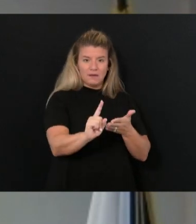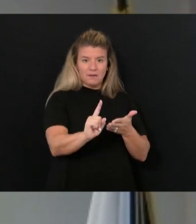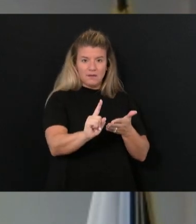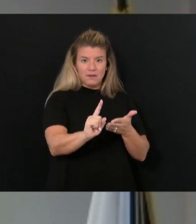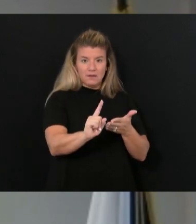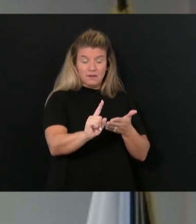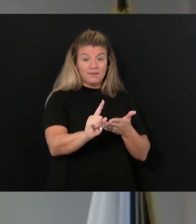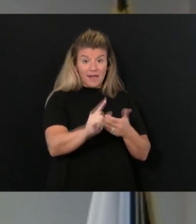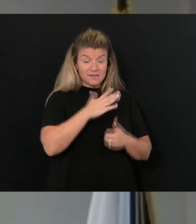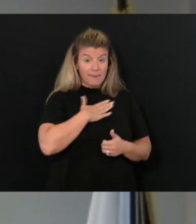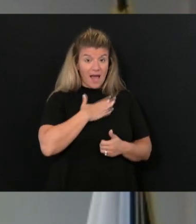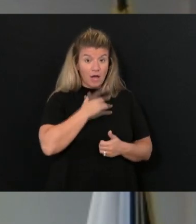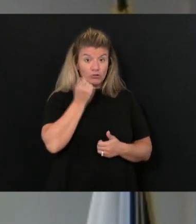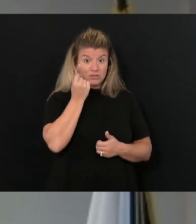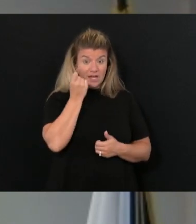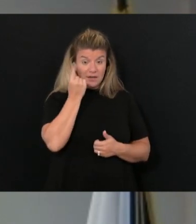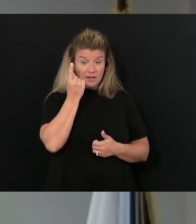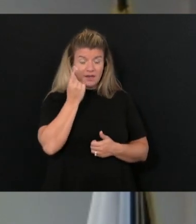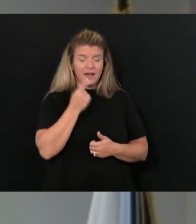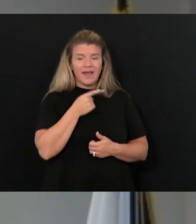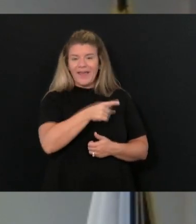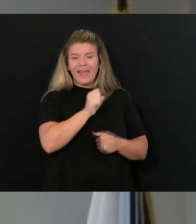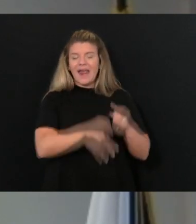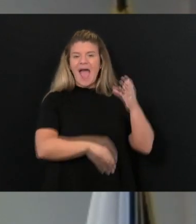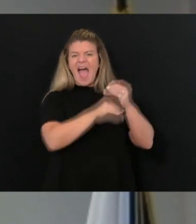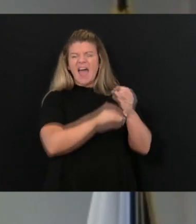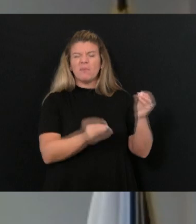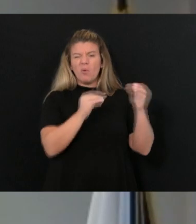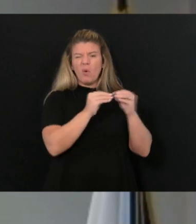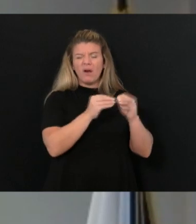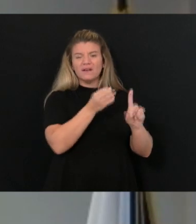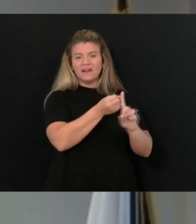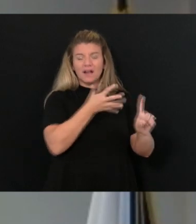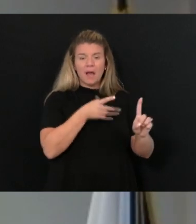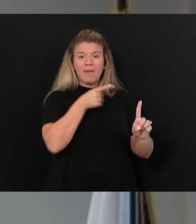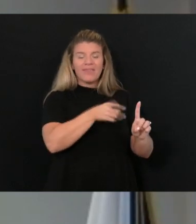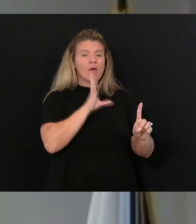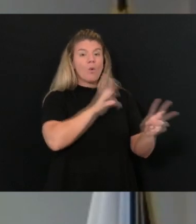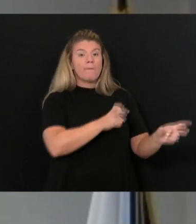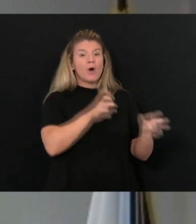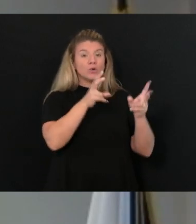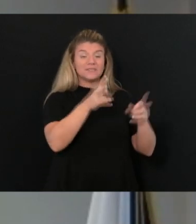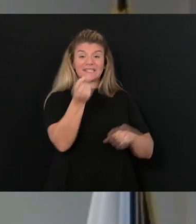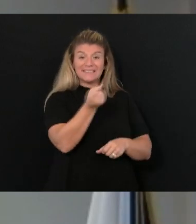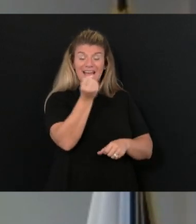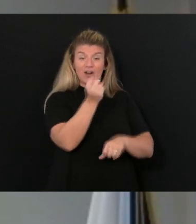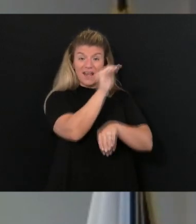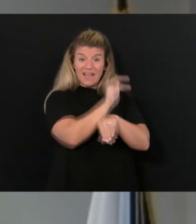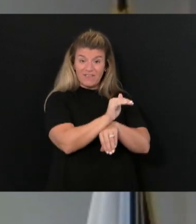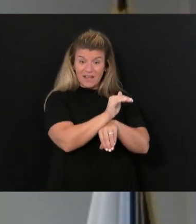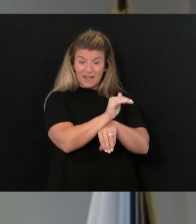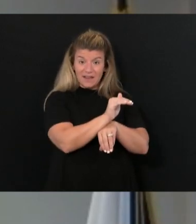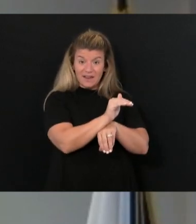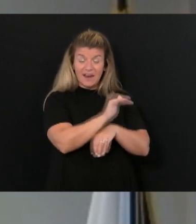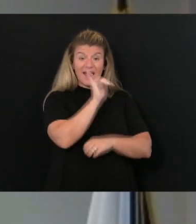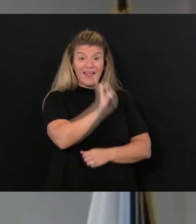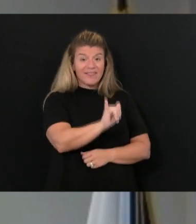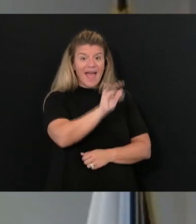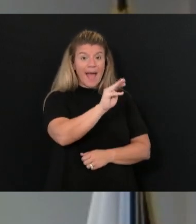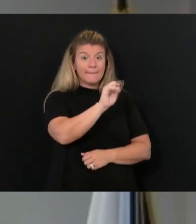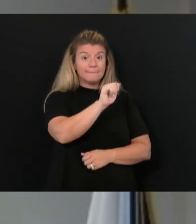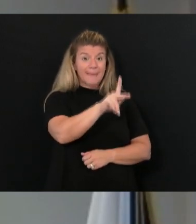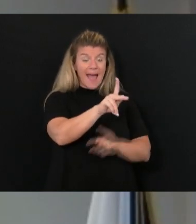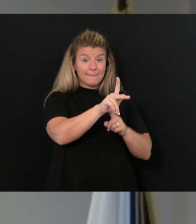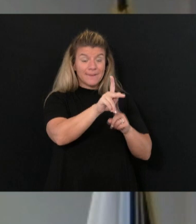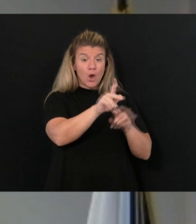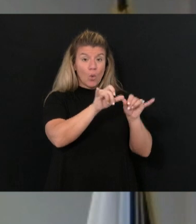My understanding is, and Clayton may talk about this more, my understanding is they will post that map Saturday evening. That map then will stay